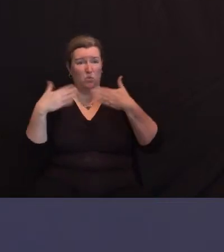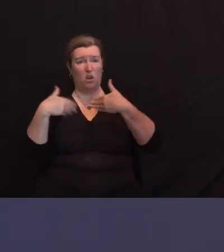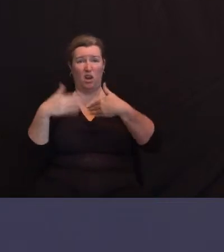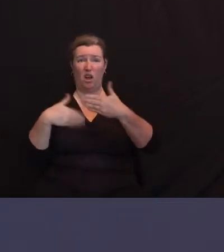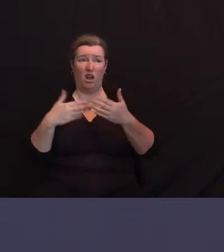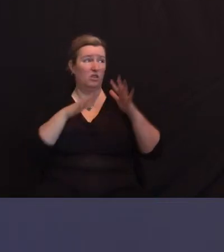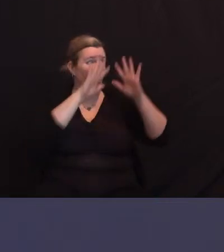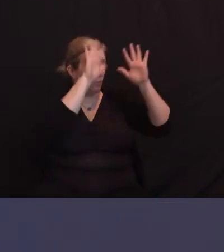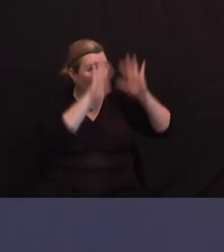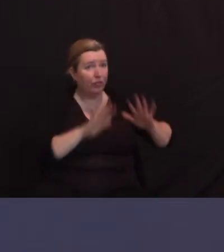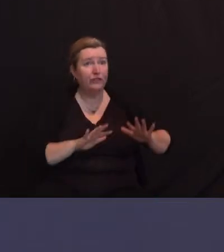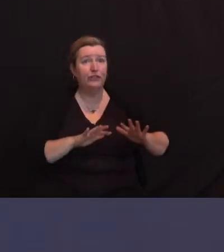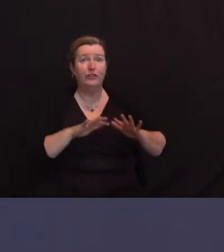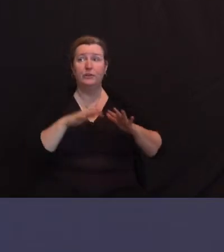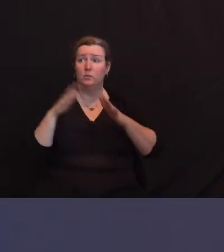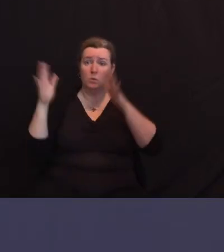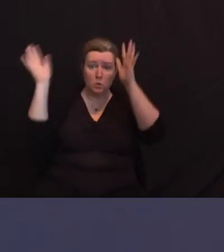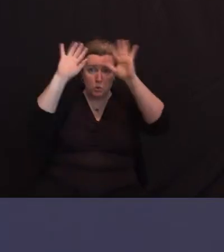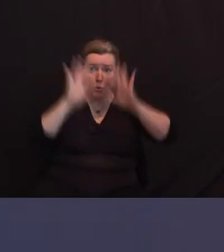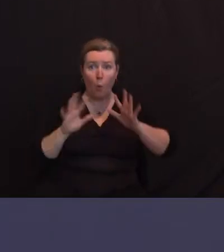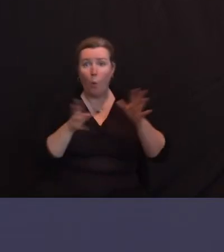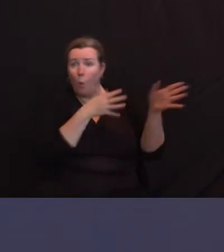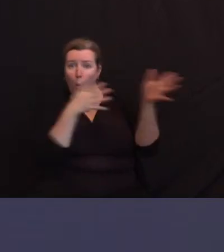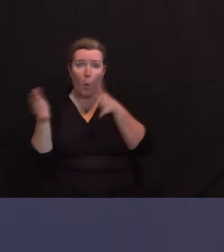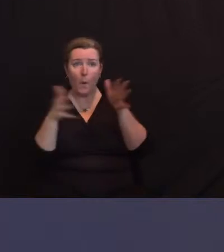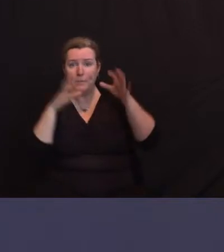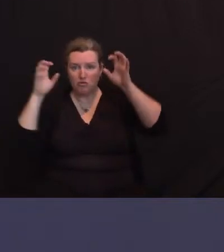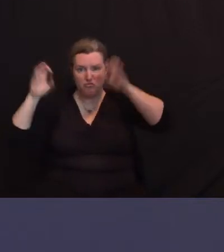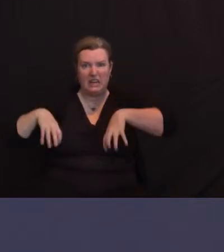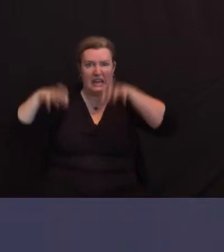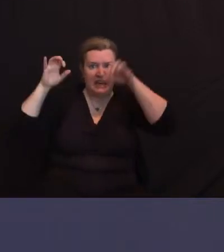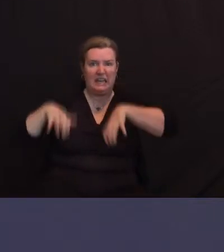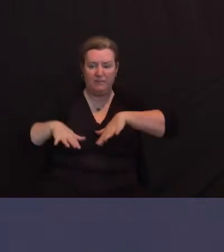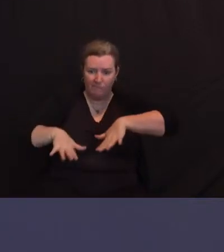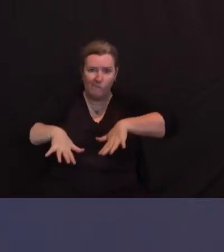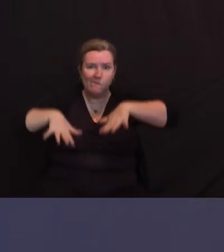and tropical storm and heavy rain and flooding or other matters,